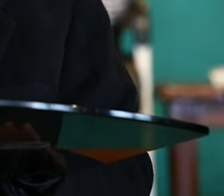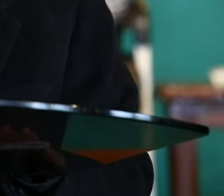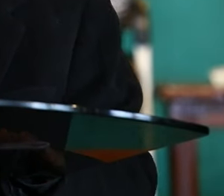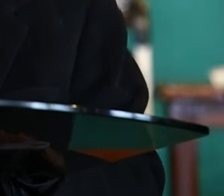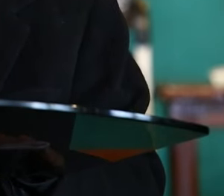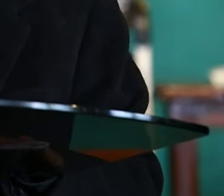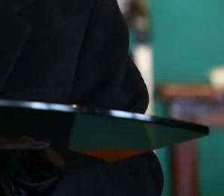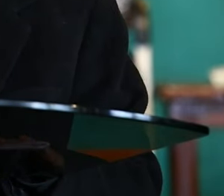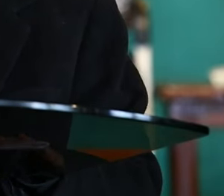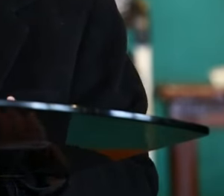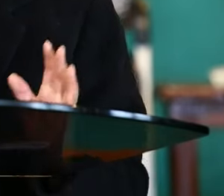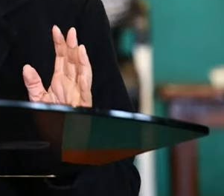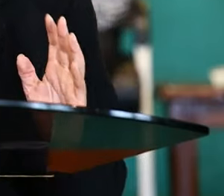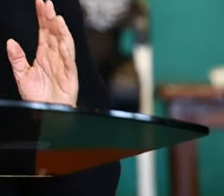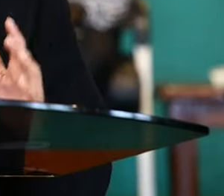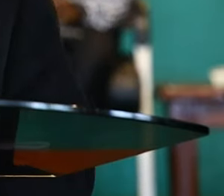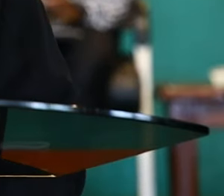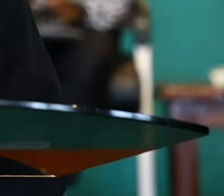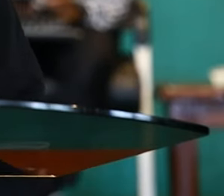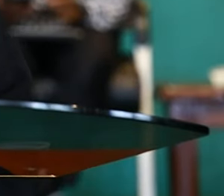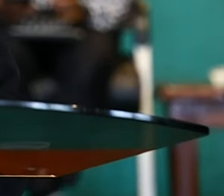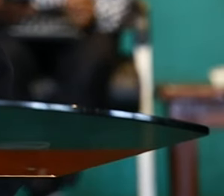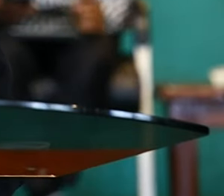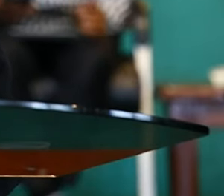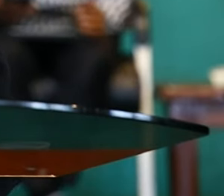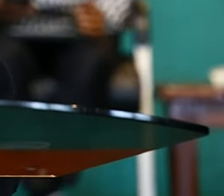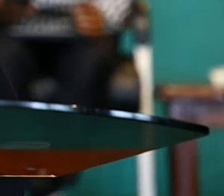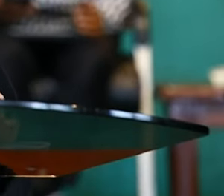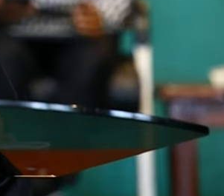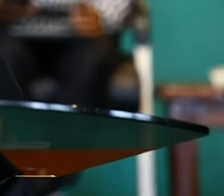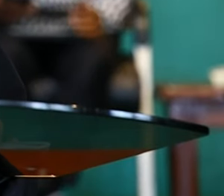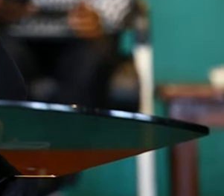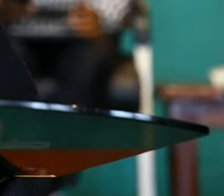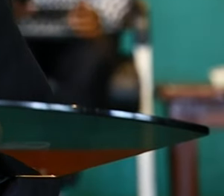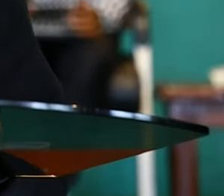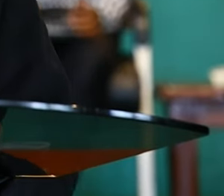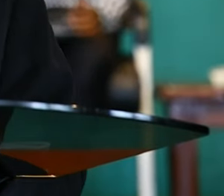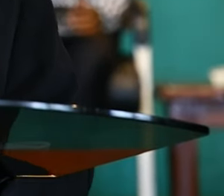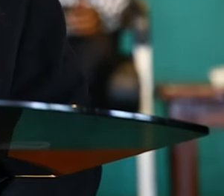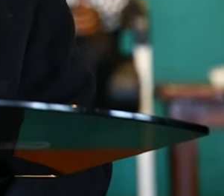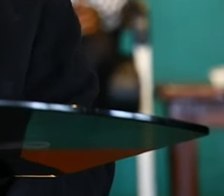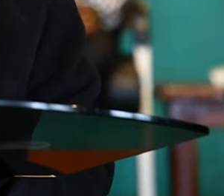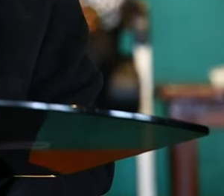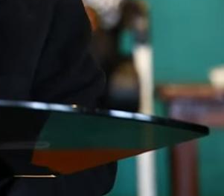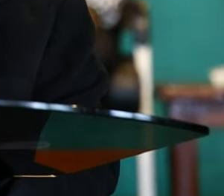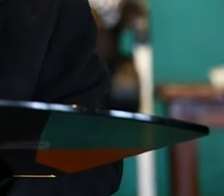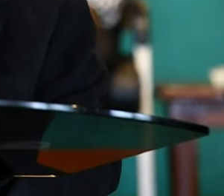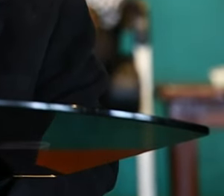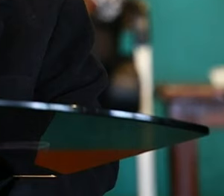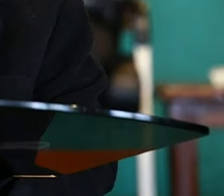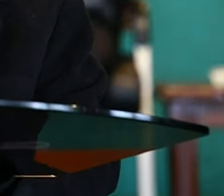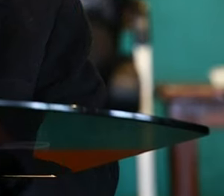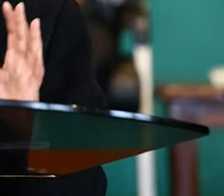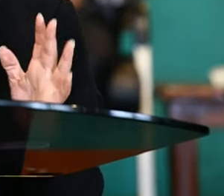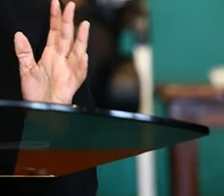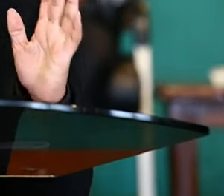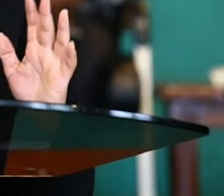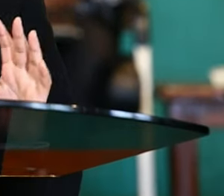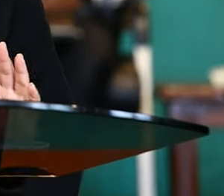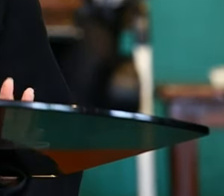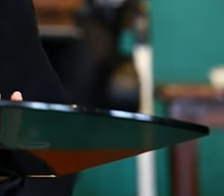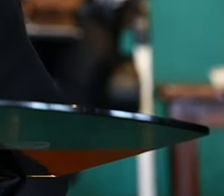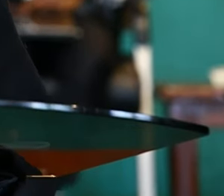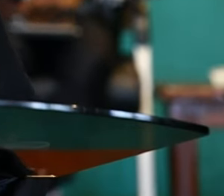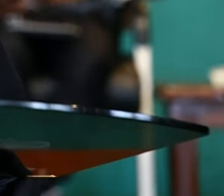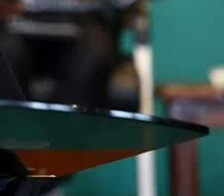quarter 2024. Now on the set, we have our wonderful team, Shamala, Omweri, Subira, and our